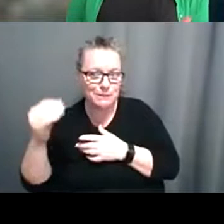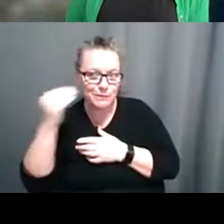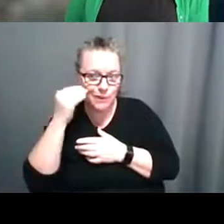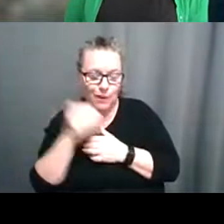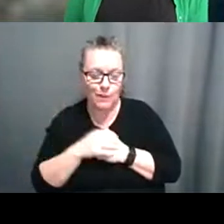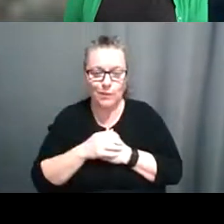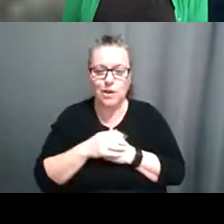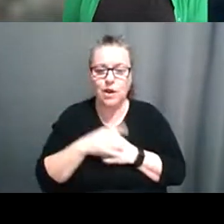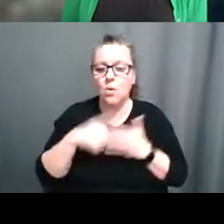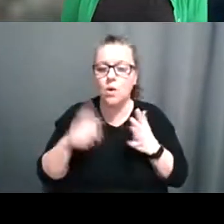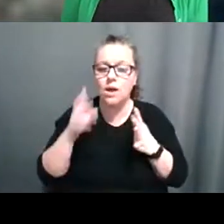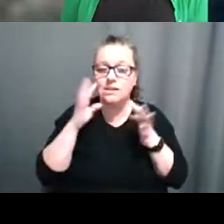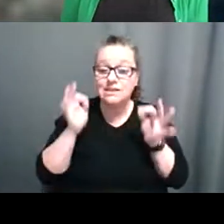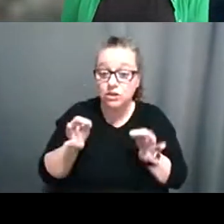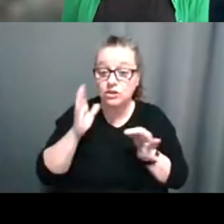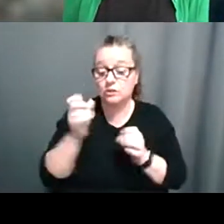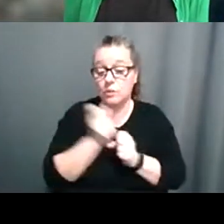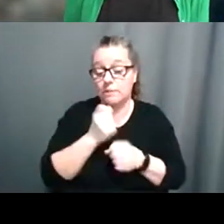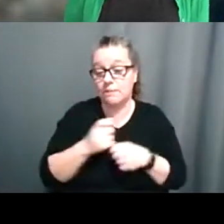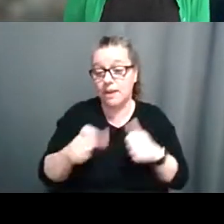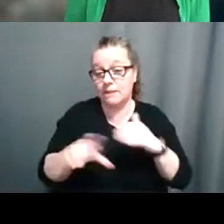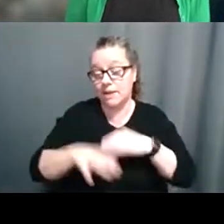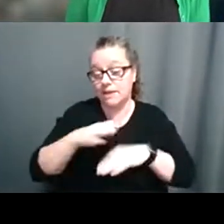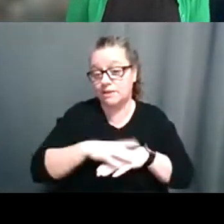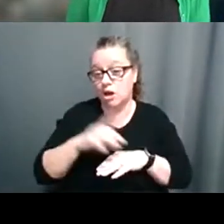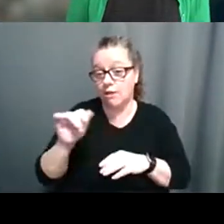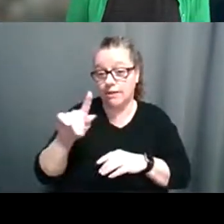What decisions will be made based on the data collected?